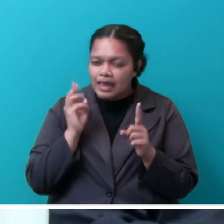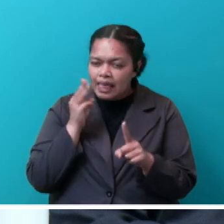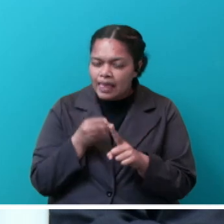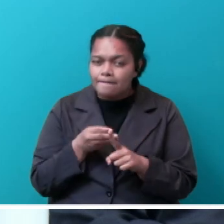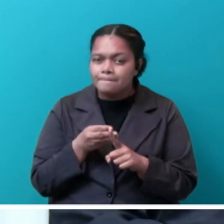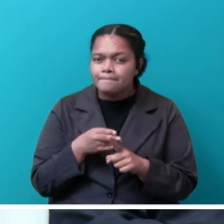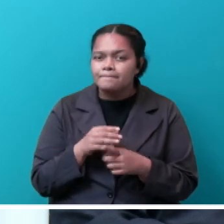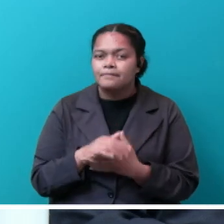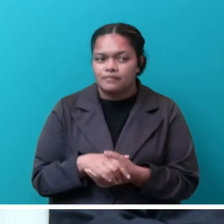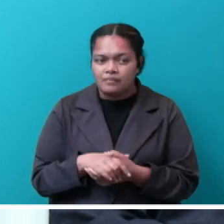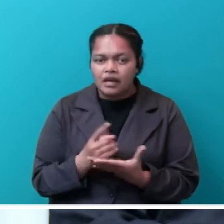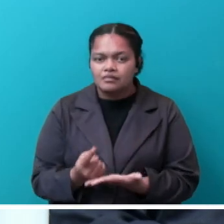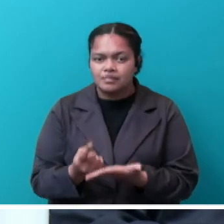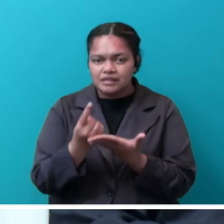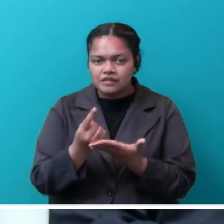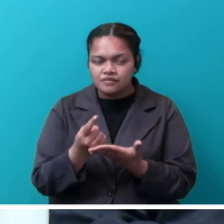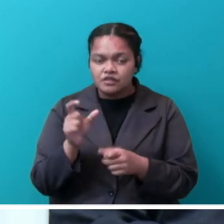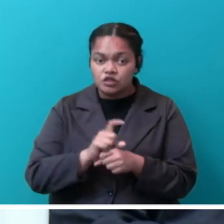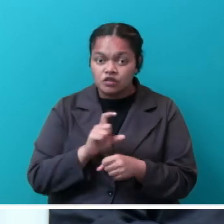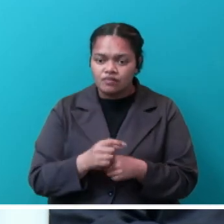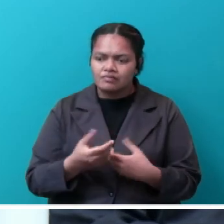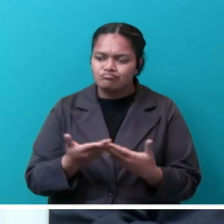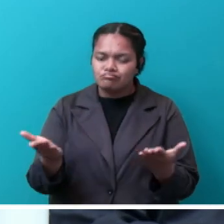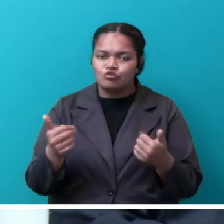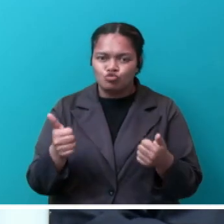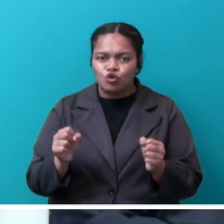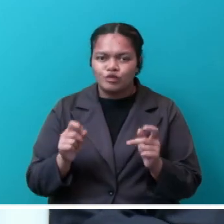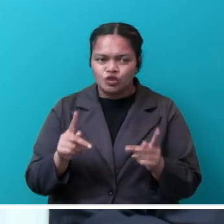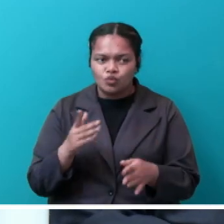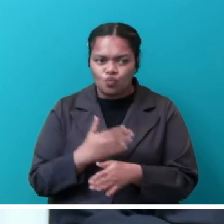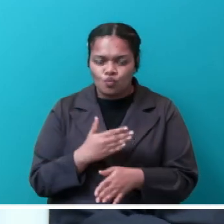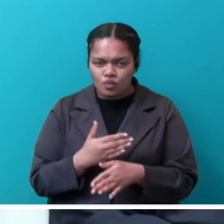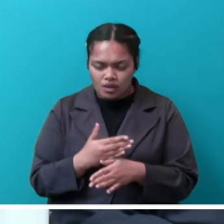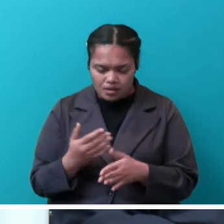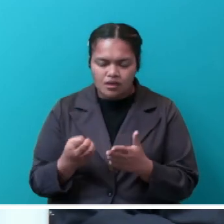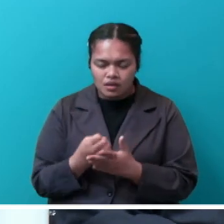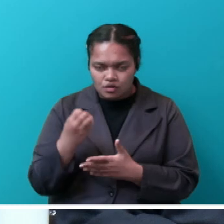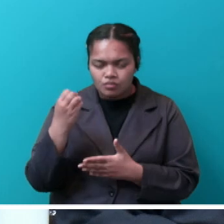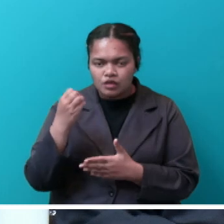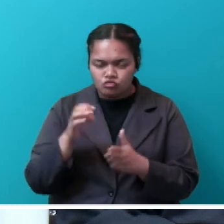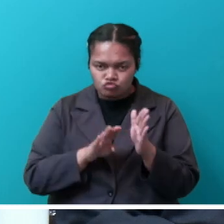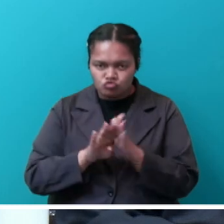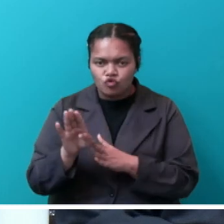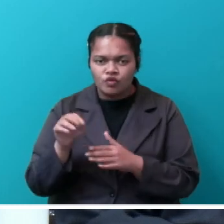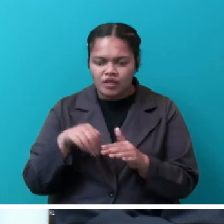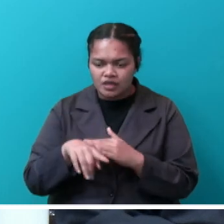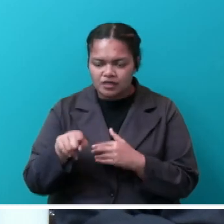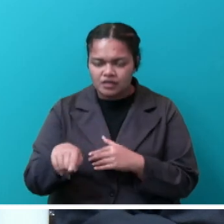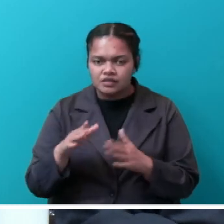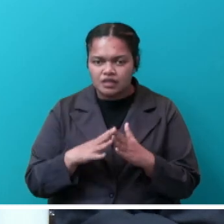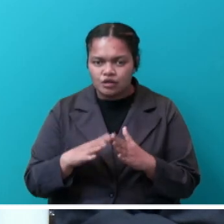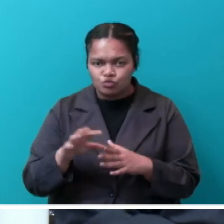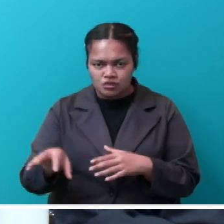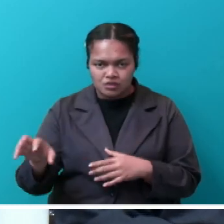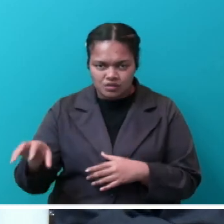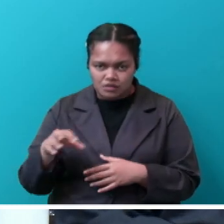regions by creating new employment opportunities and stimulating economic growth in these satellite towns,